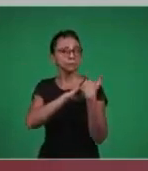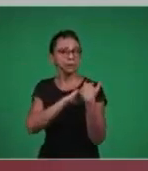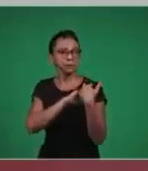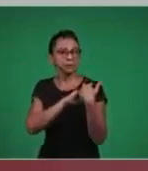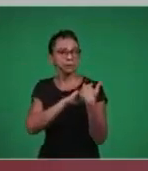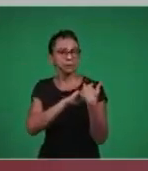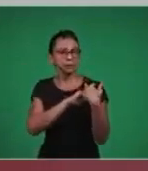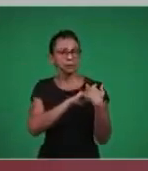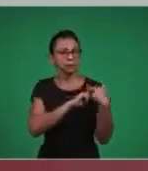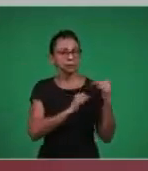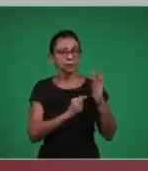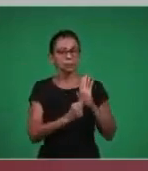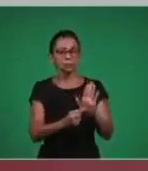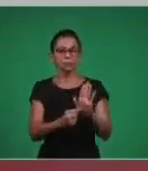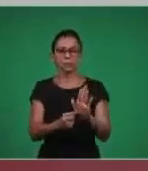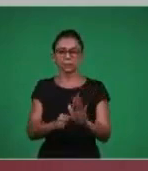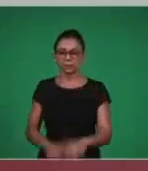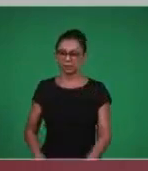our children